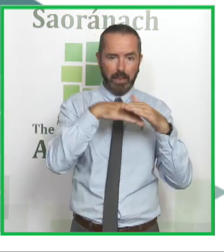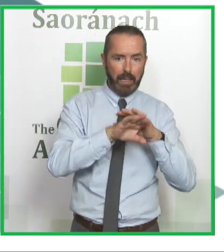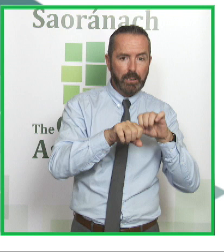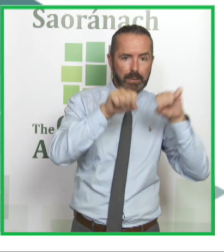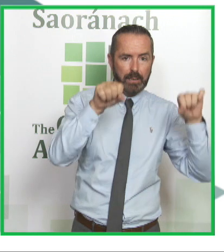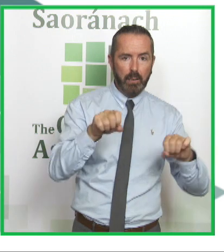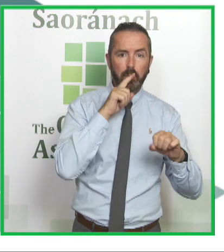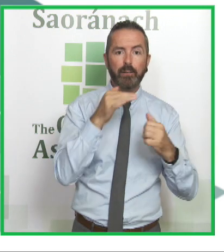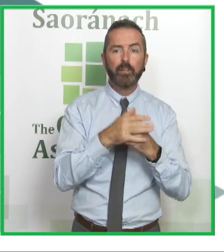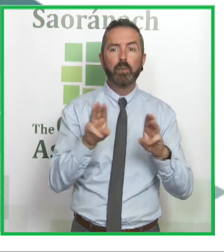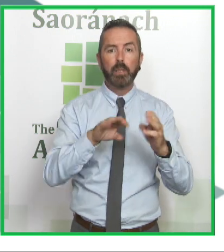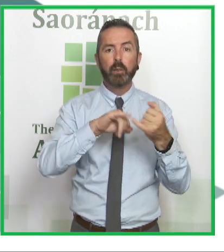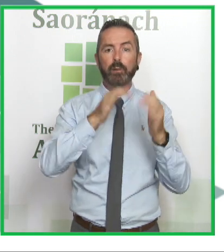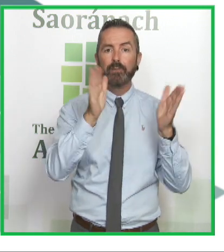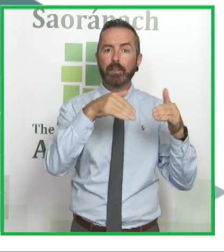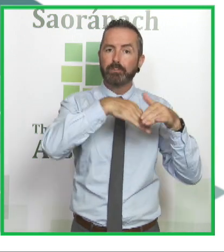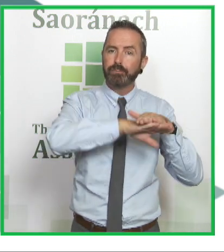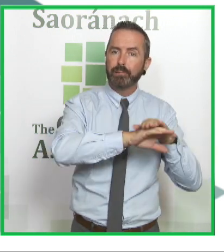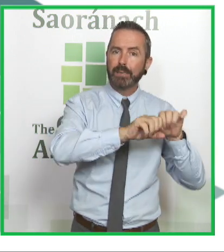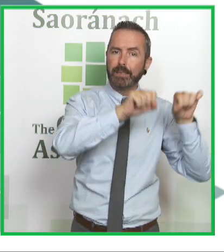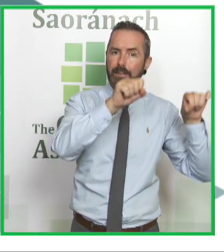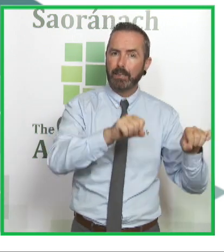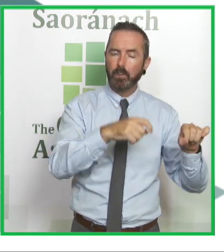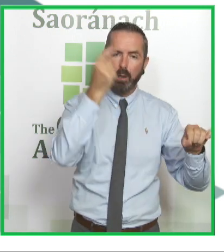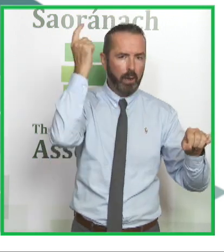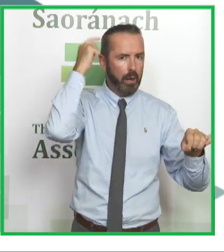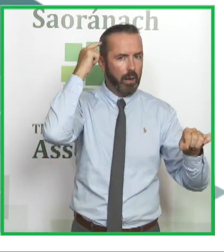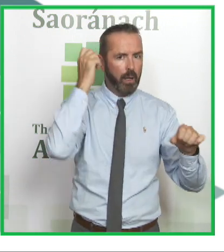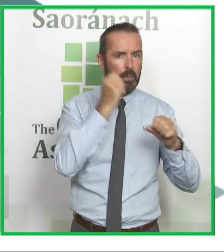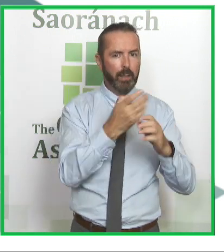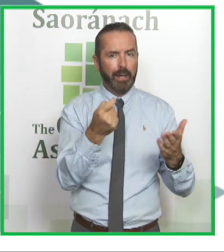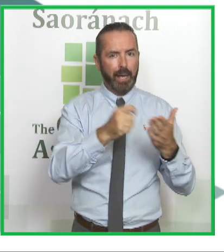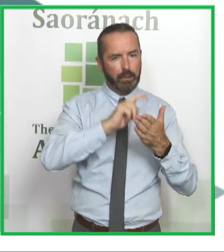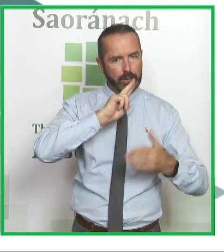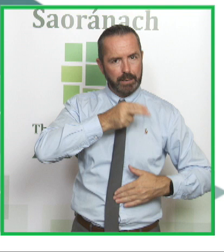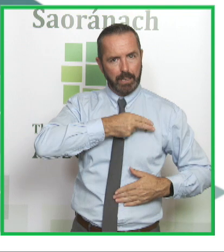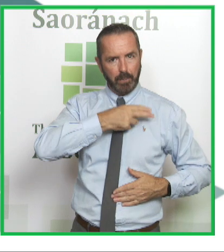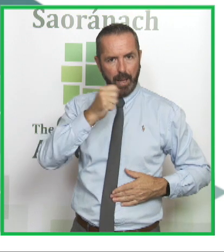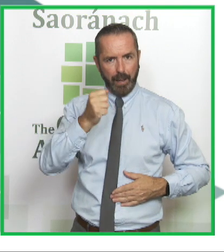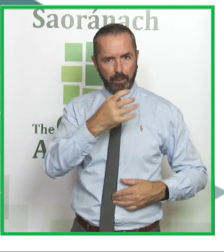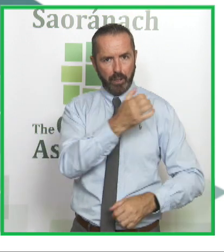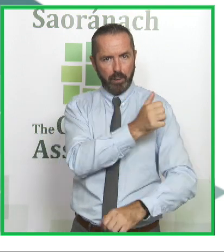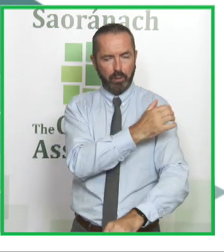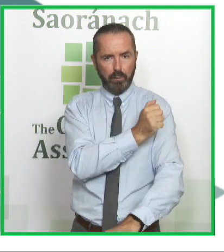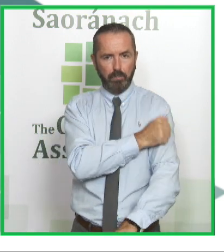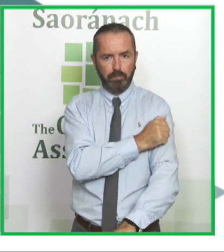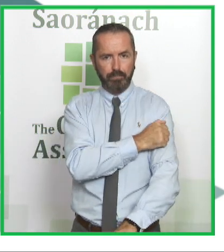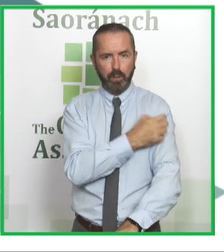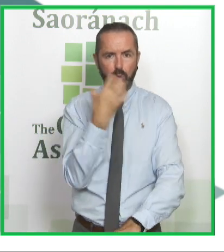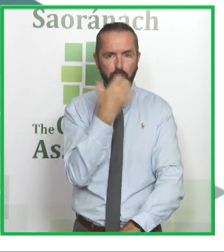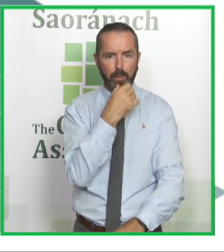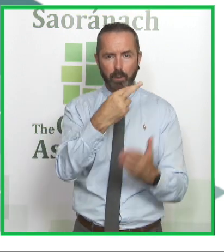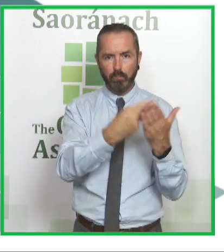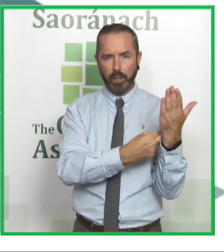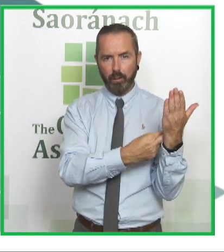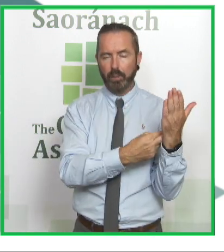but for those that do, we're conscious of the extra stigma attached to having a criminal conviction, but there are options open